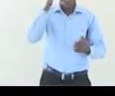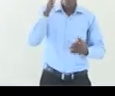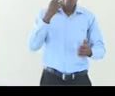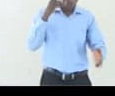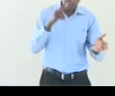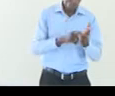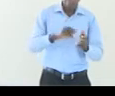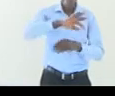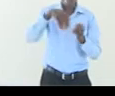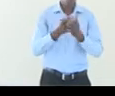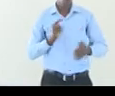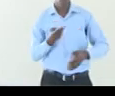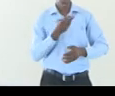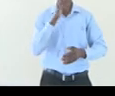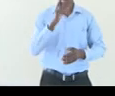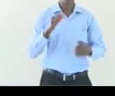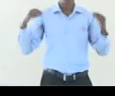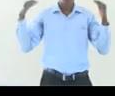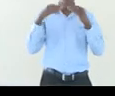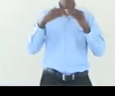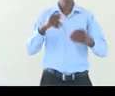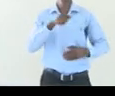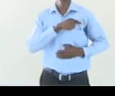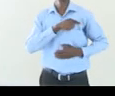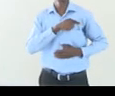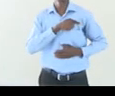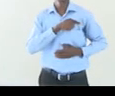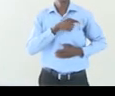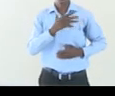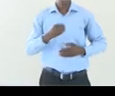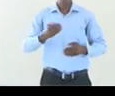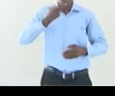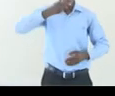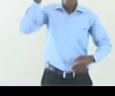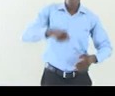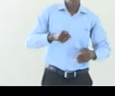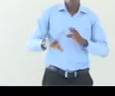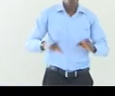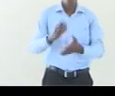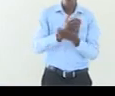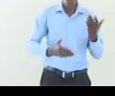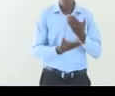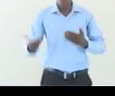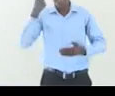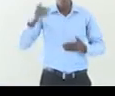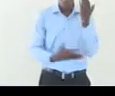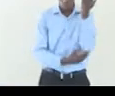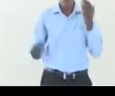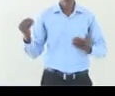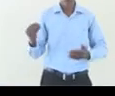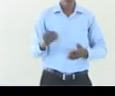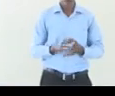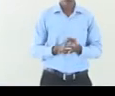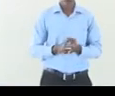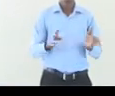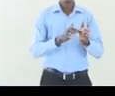Jesus stirred up so much hatred that he ended up being crucified. The crucifixion was just the end